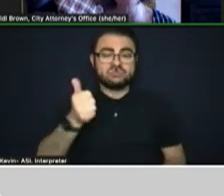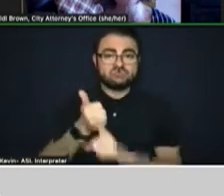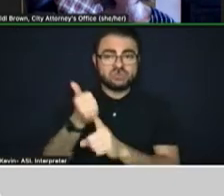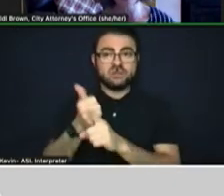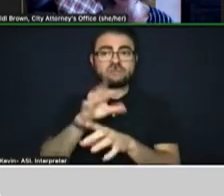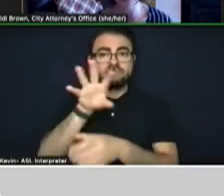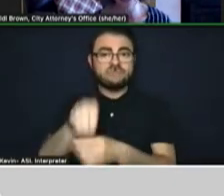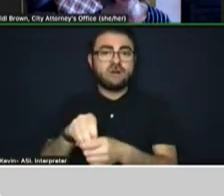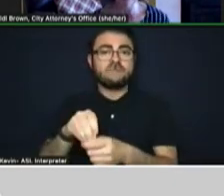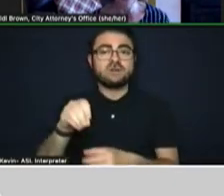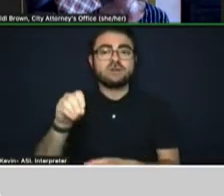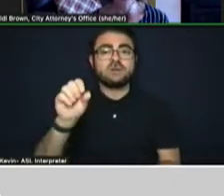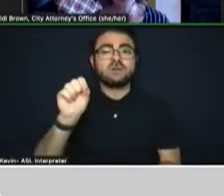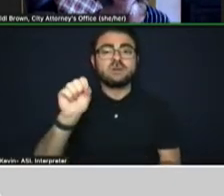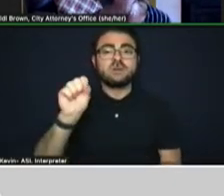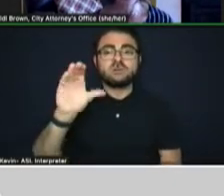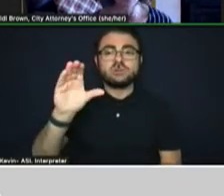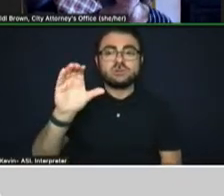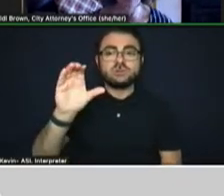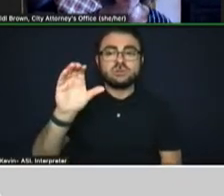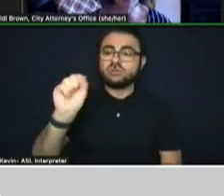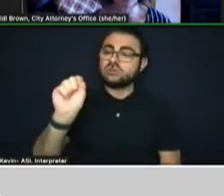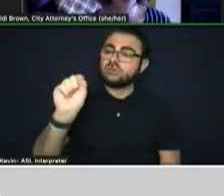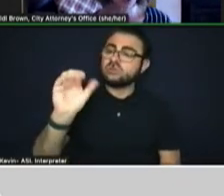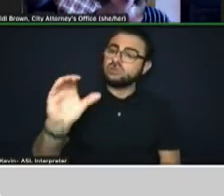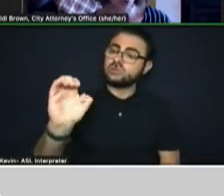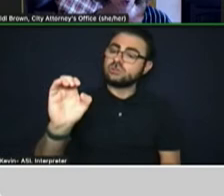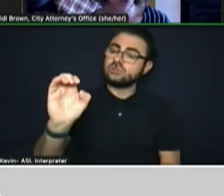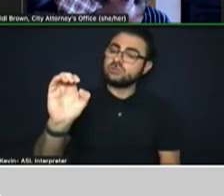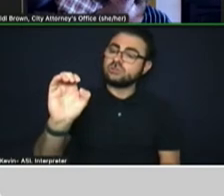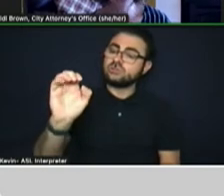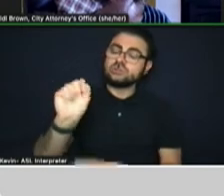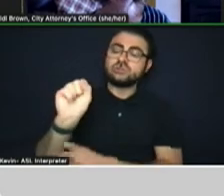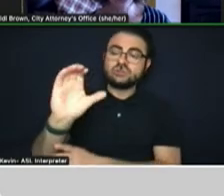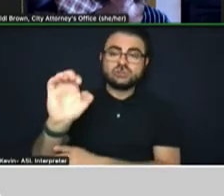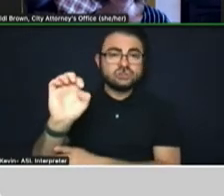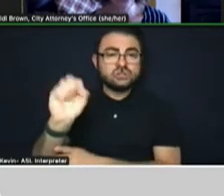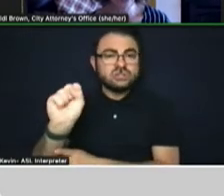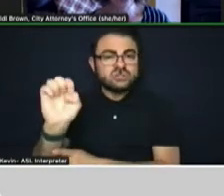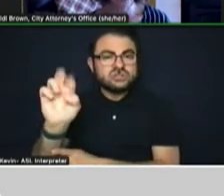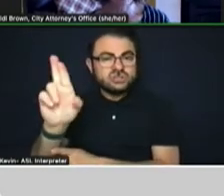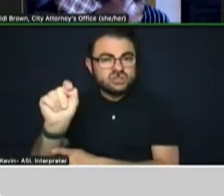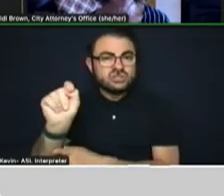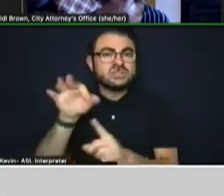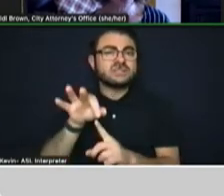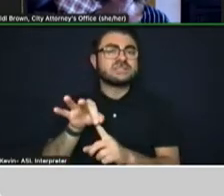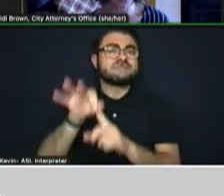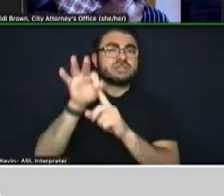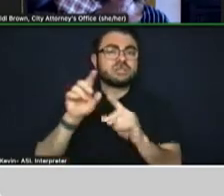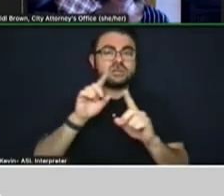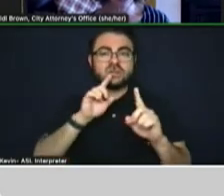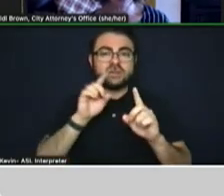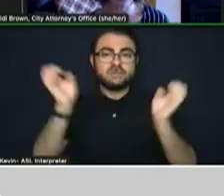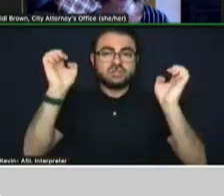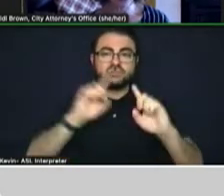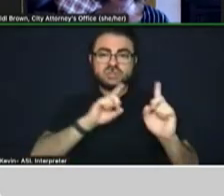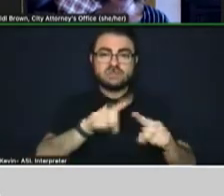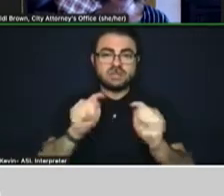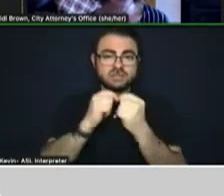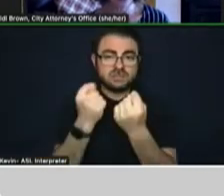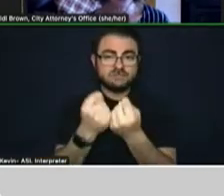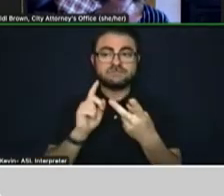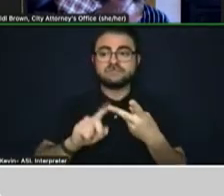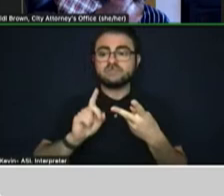Emergency Response Team, who are part of patrol or traffic, public order event